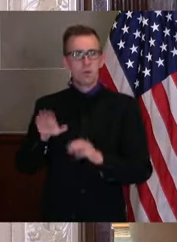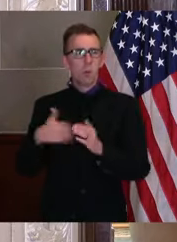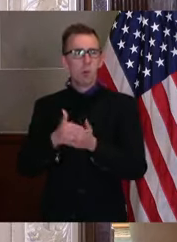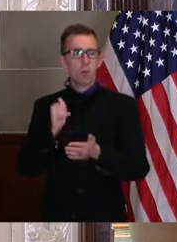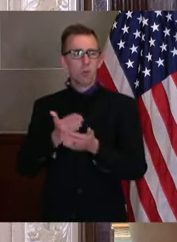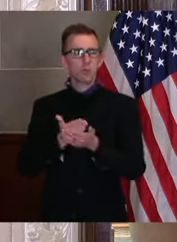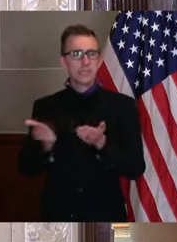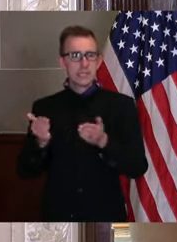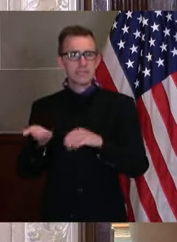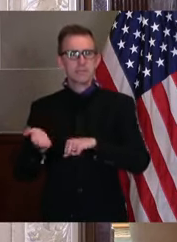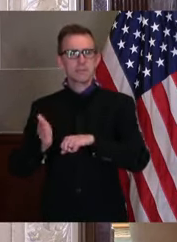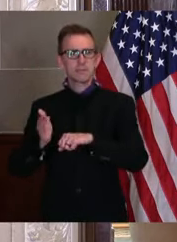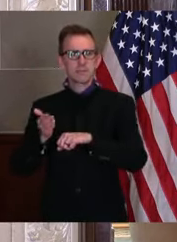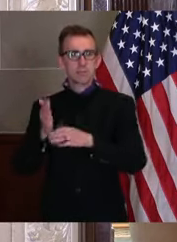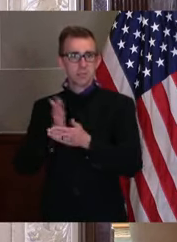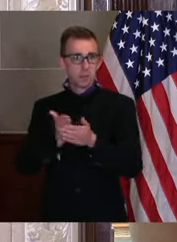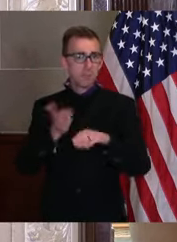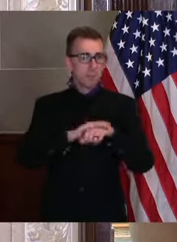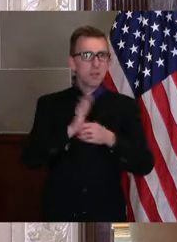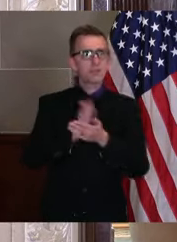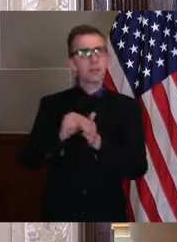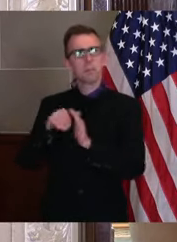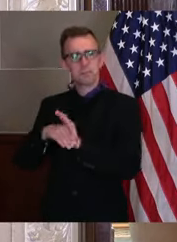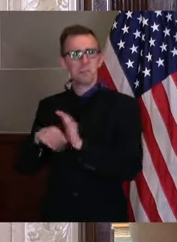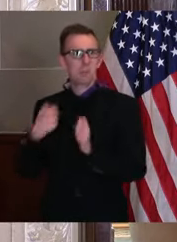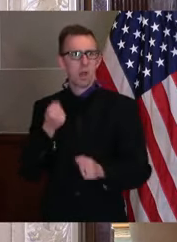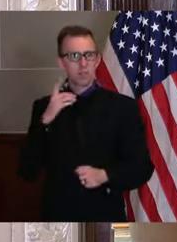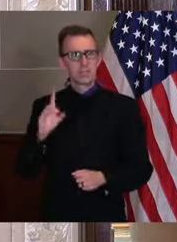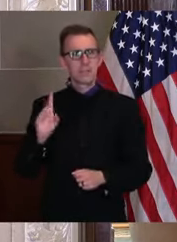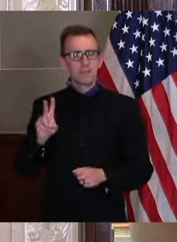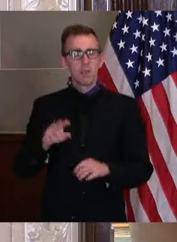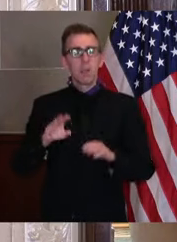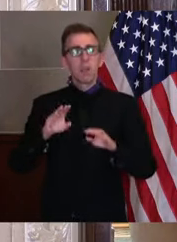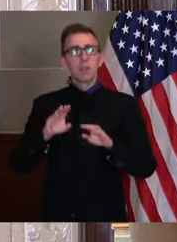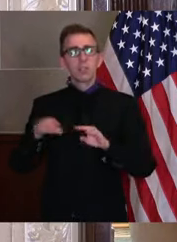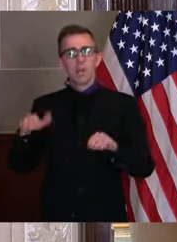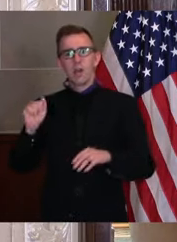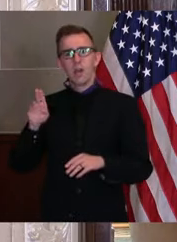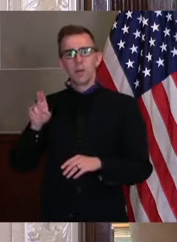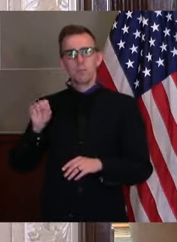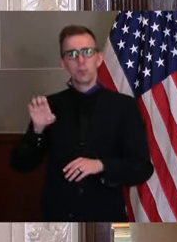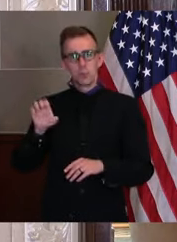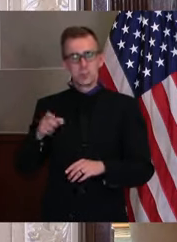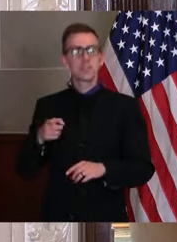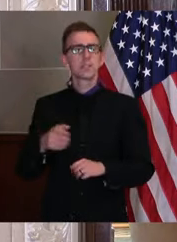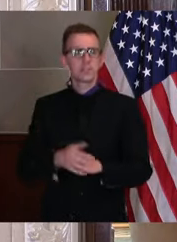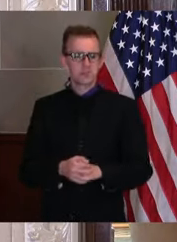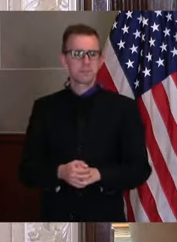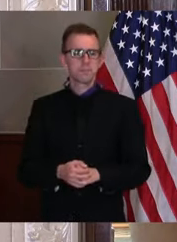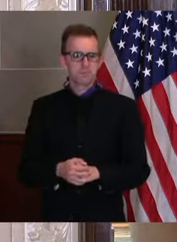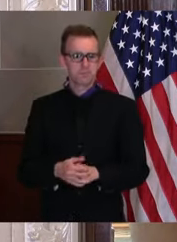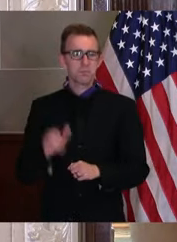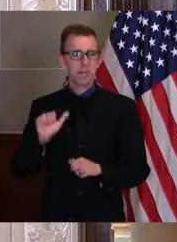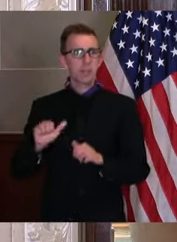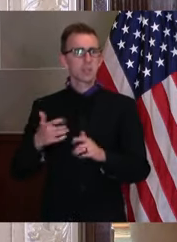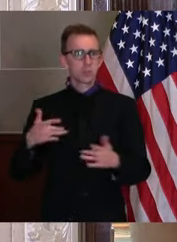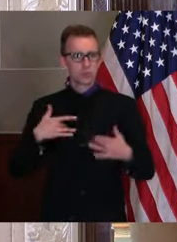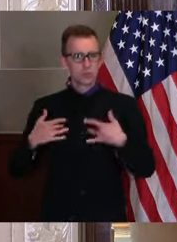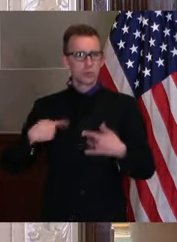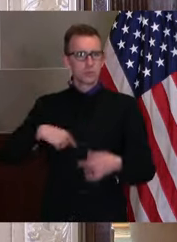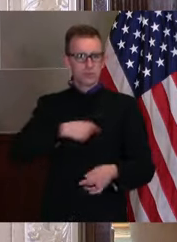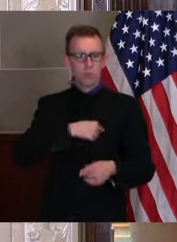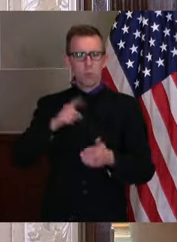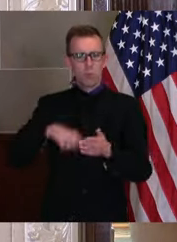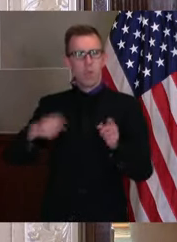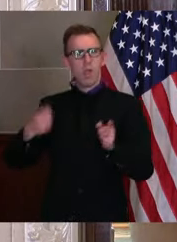things started increasing a little bit. And you can understand domestic violence. The child abuse, went way down. Well, that's a concern to all of us. What happened